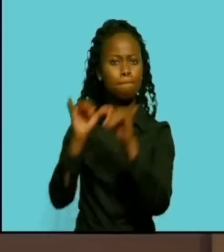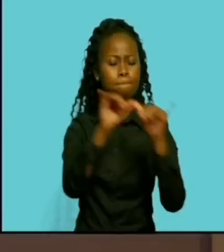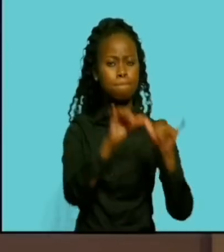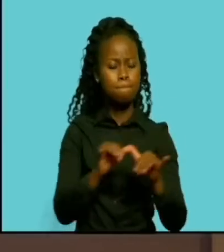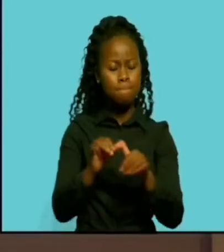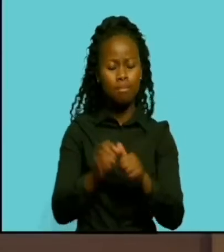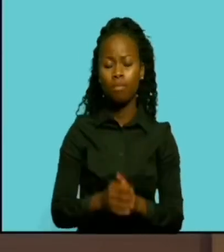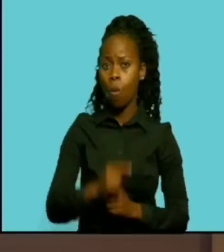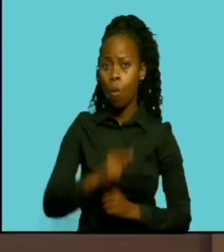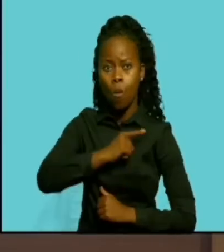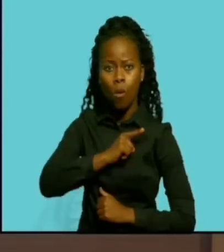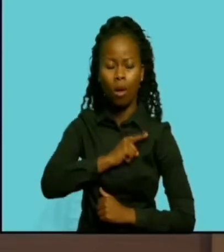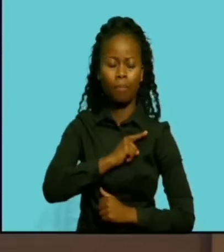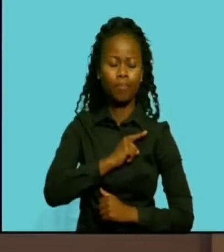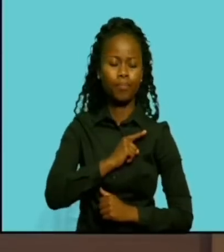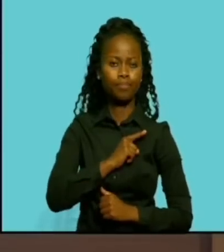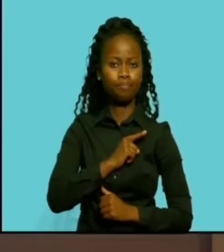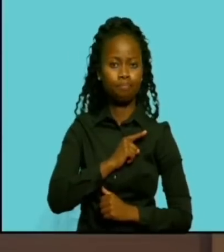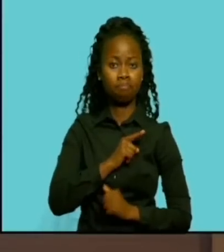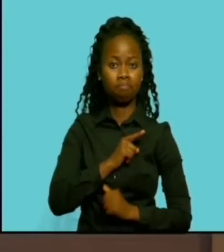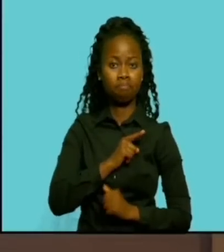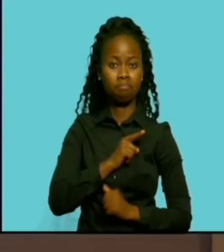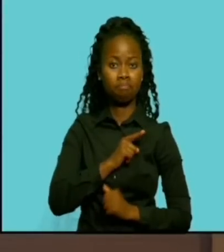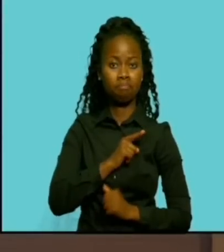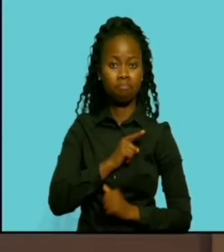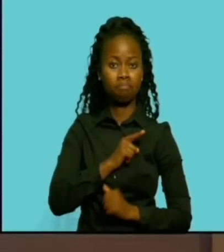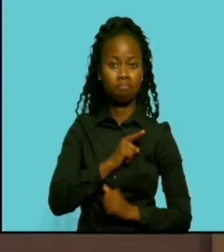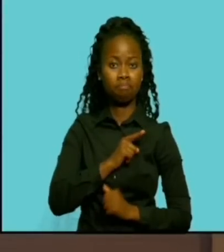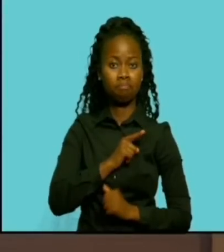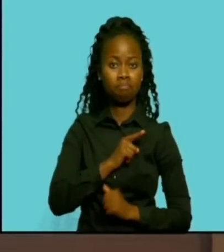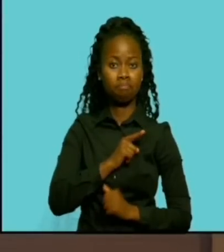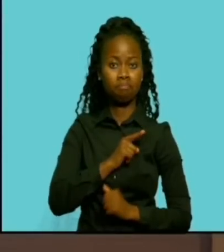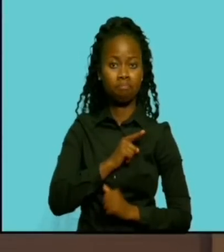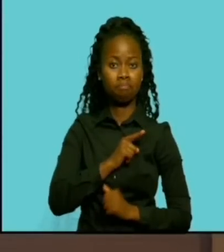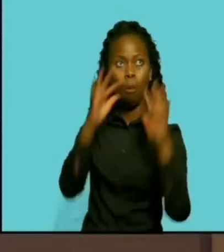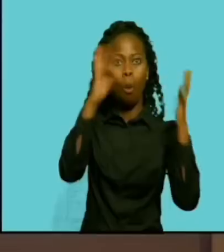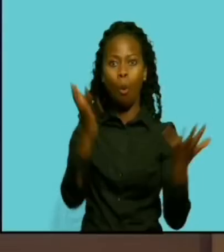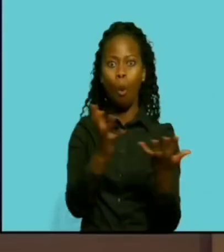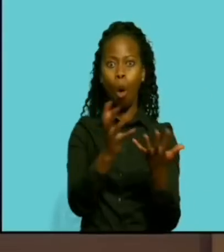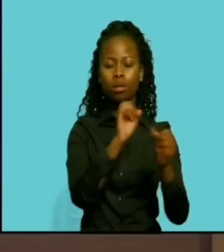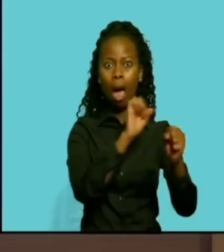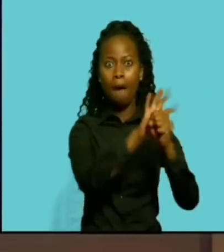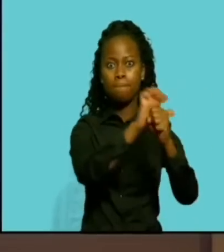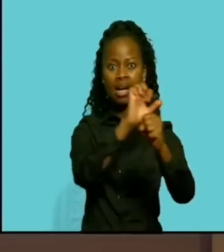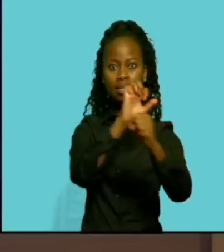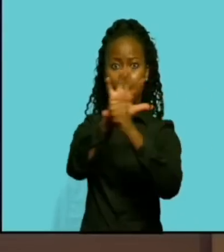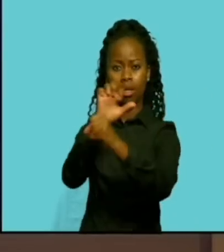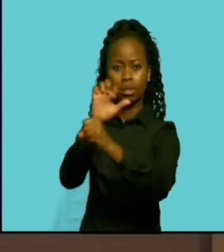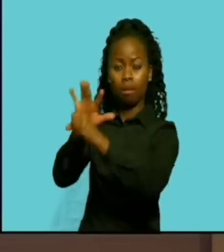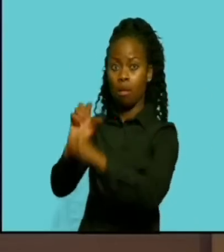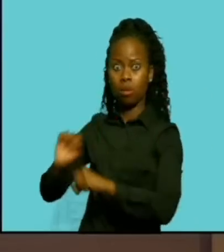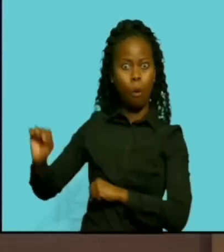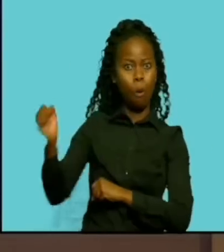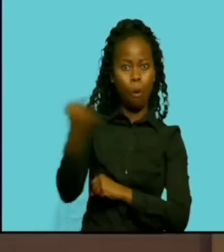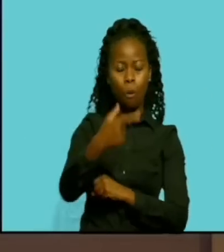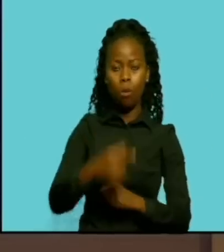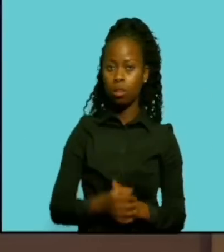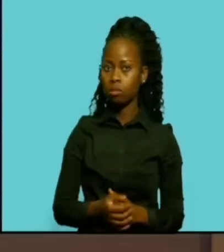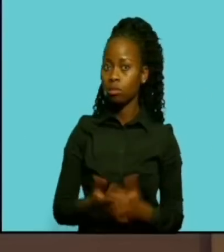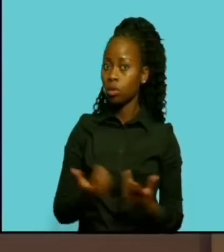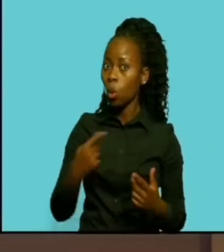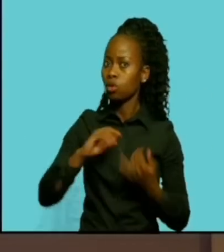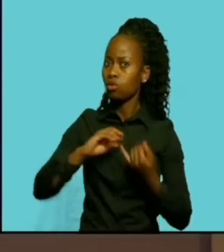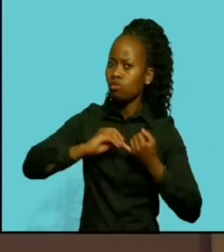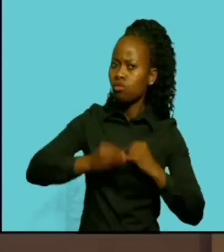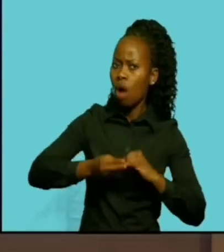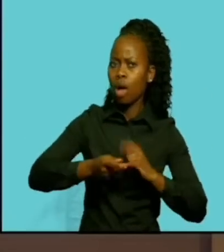which inflation has risen globally after you have had protracted accommodative monetary